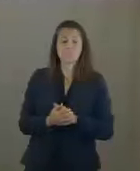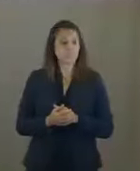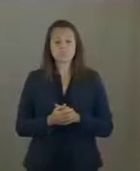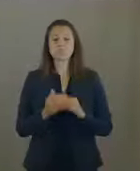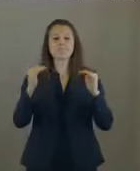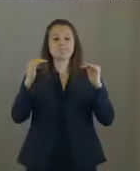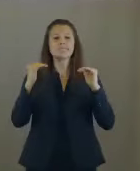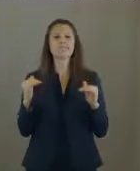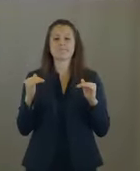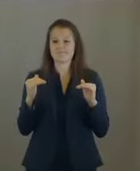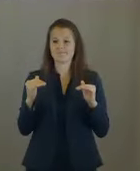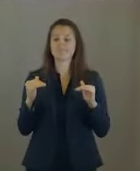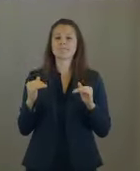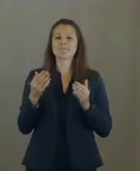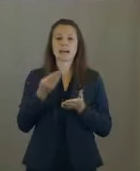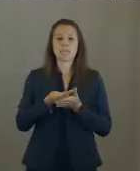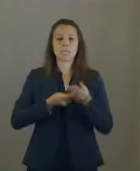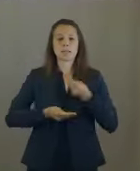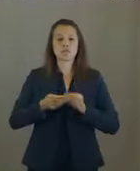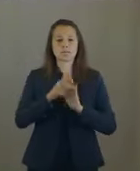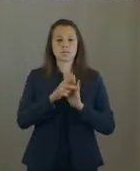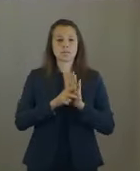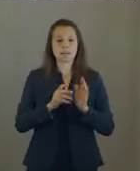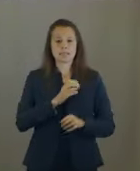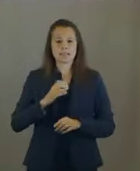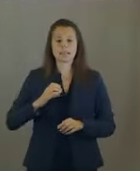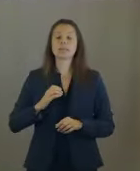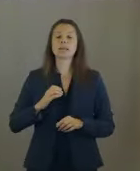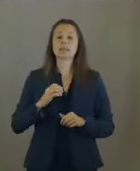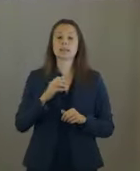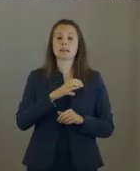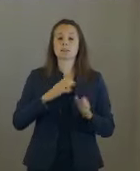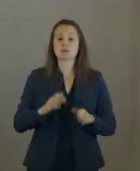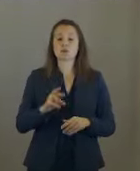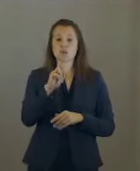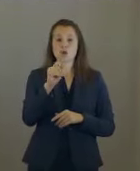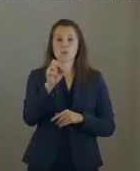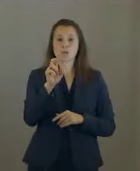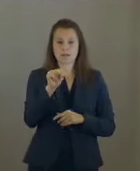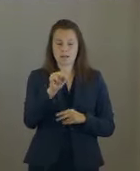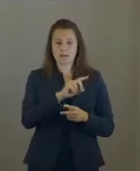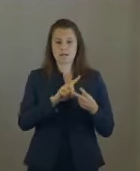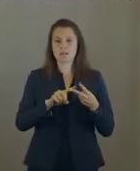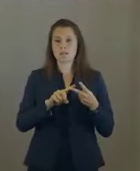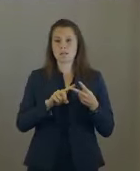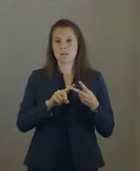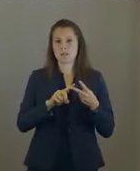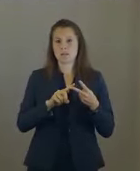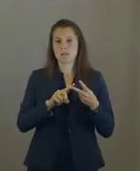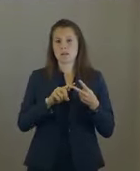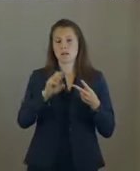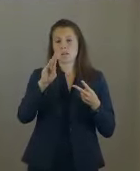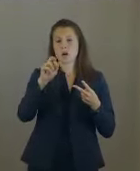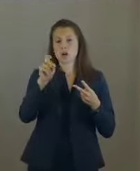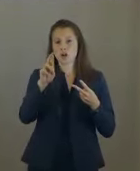Hearing none, we'll move on to the next update from the Budget and Policy Committee, which consists of Commissioner Roberson serving as the chair and committee members